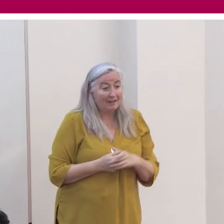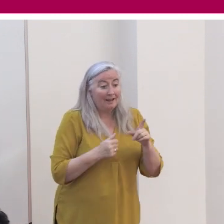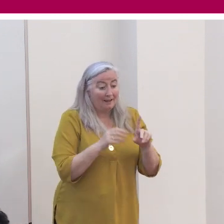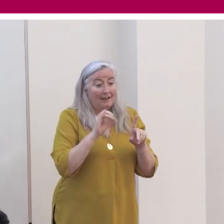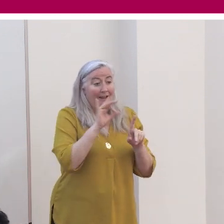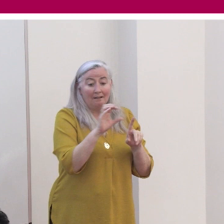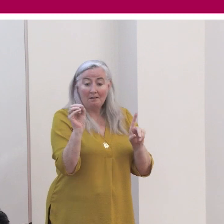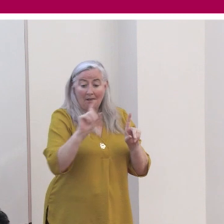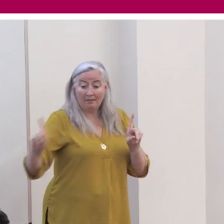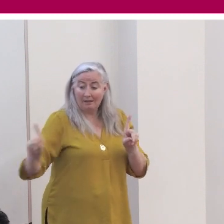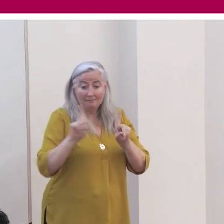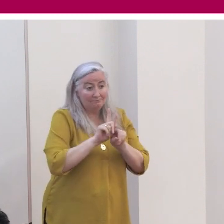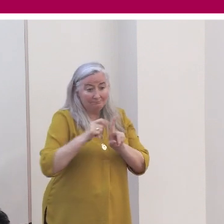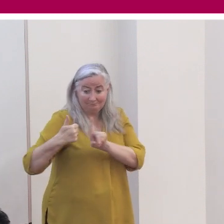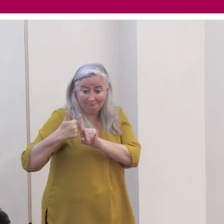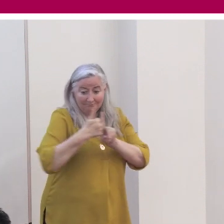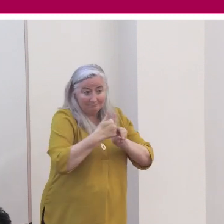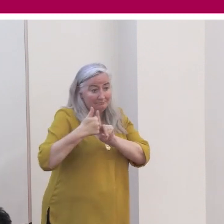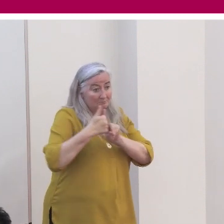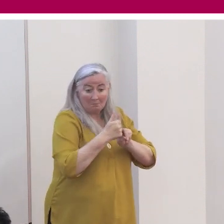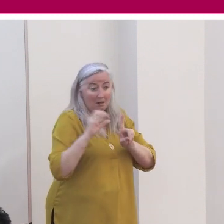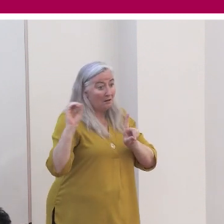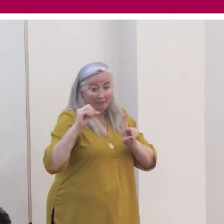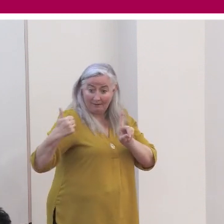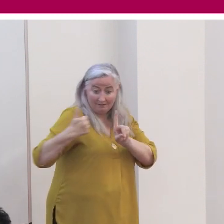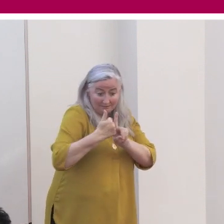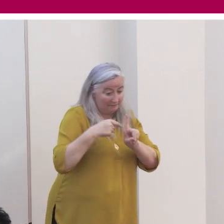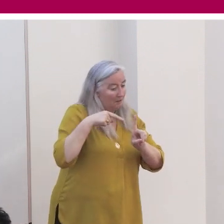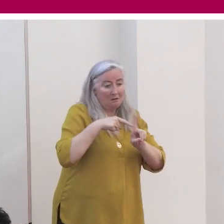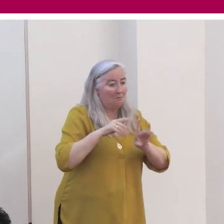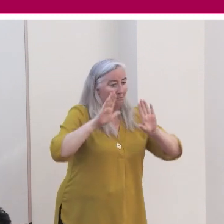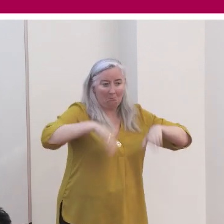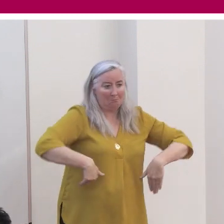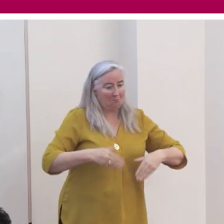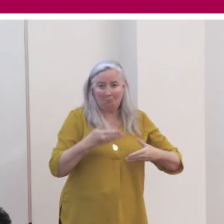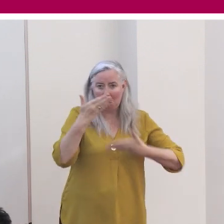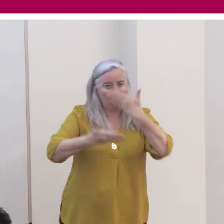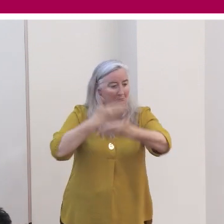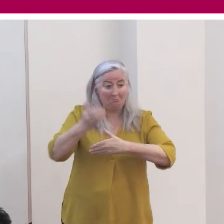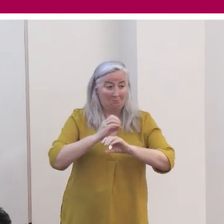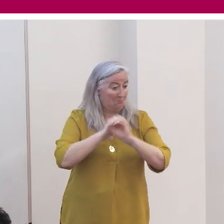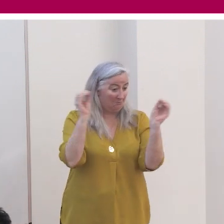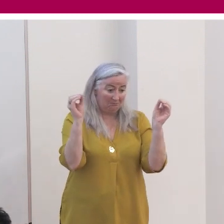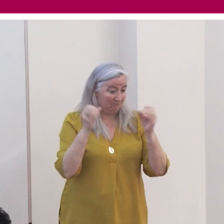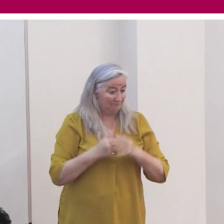to achieve acts to justice, procedural accommodations. I'm just going to read it out.